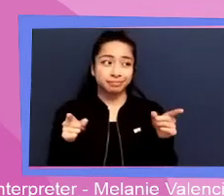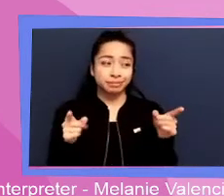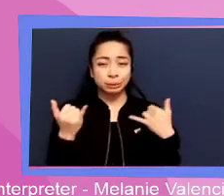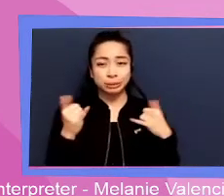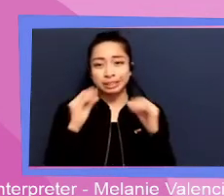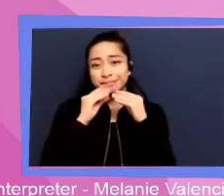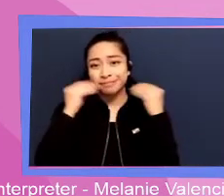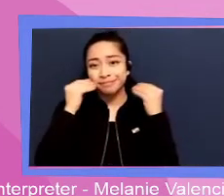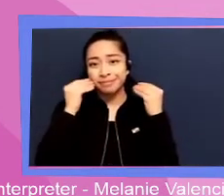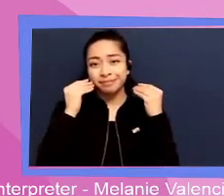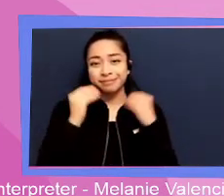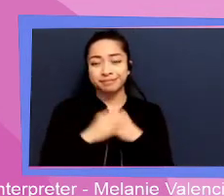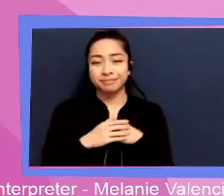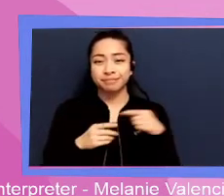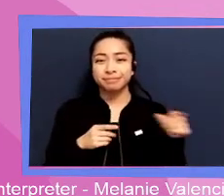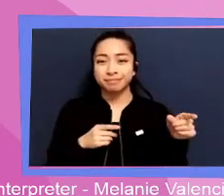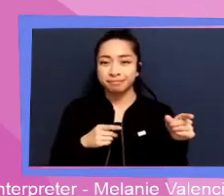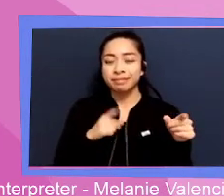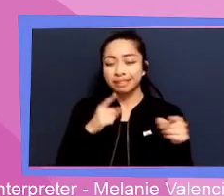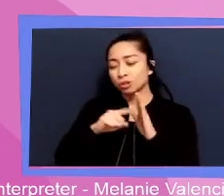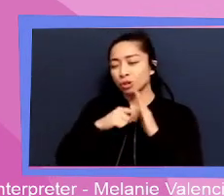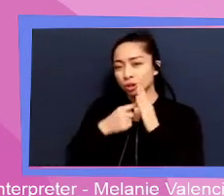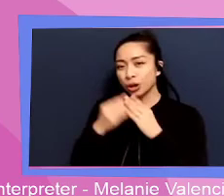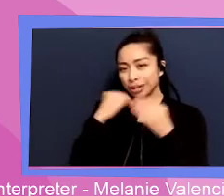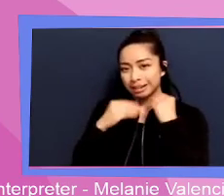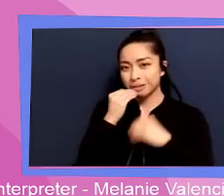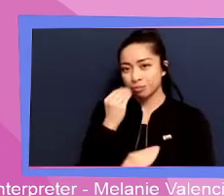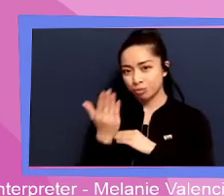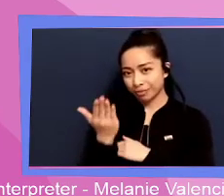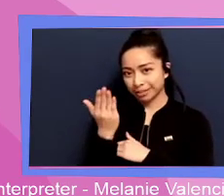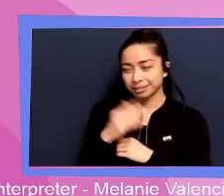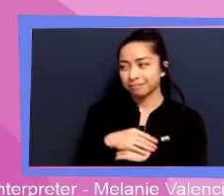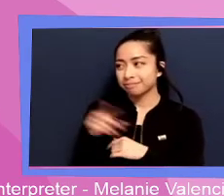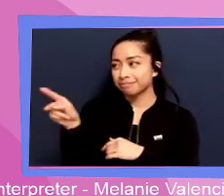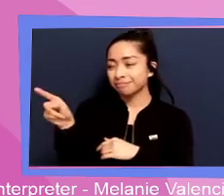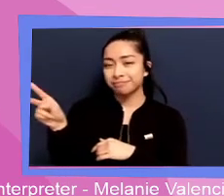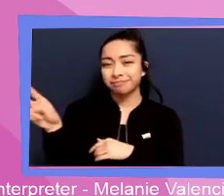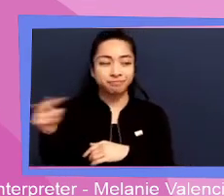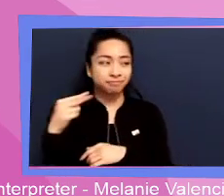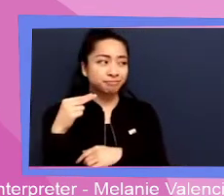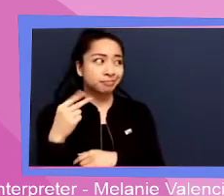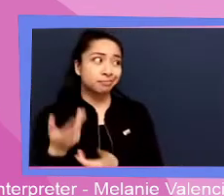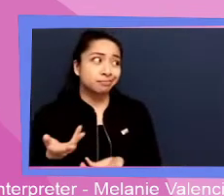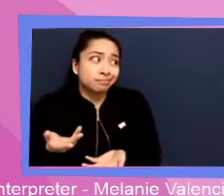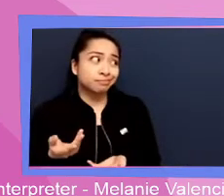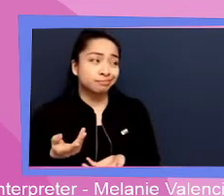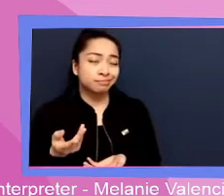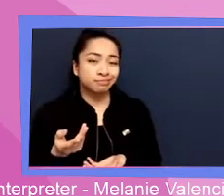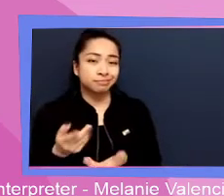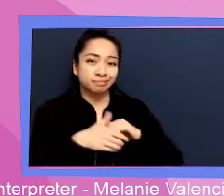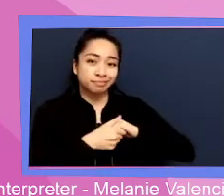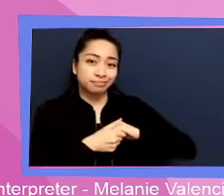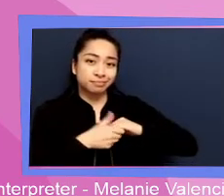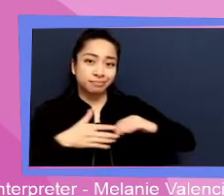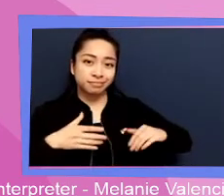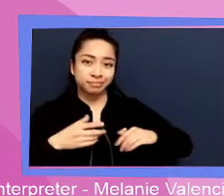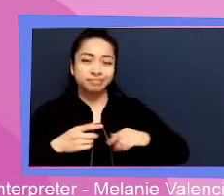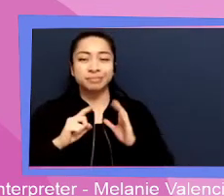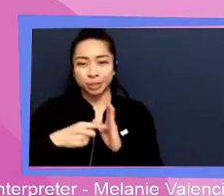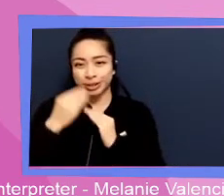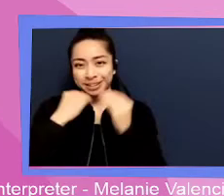breaths, they began eating their breakfast. Shanti looked at me, shrugged, and let go of my hand to start eating as